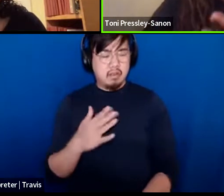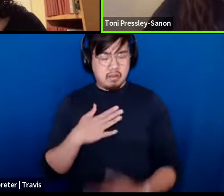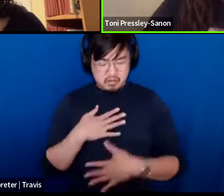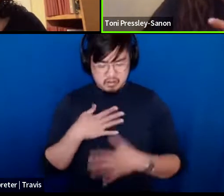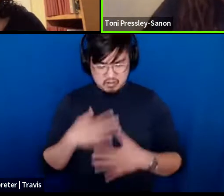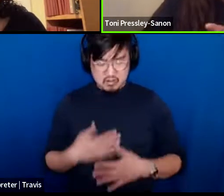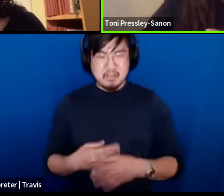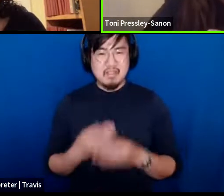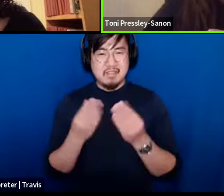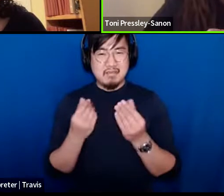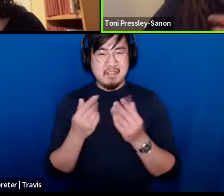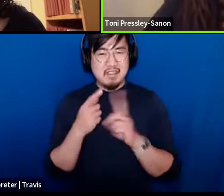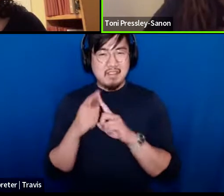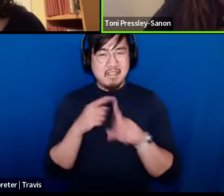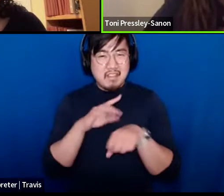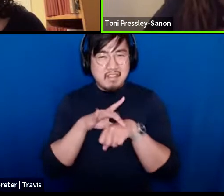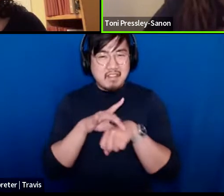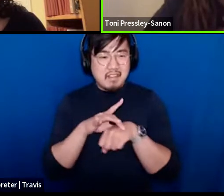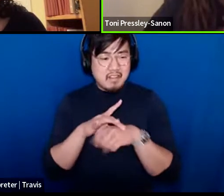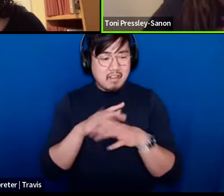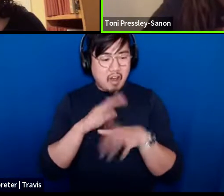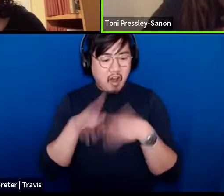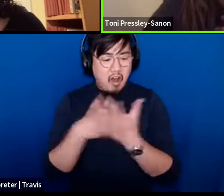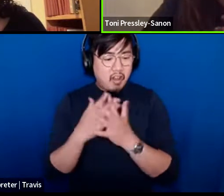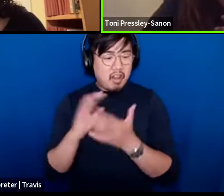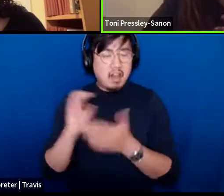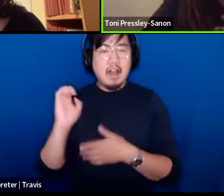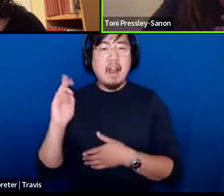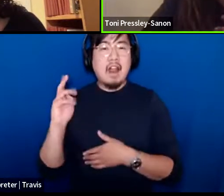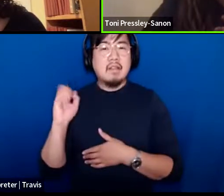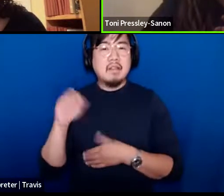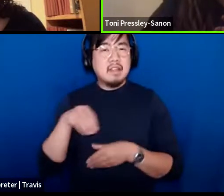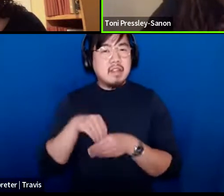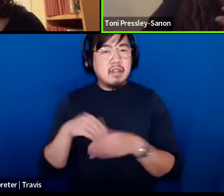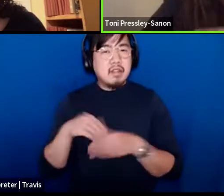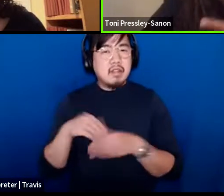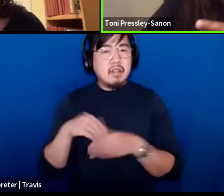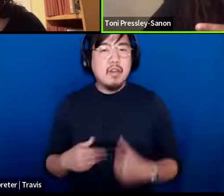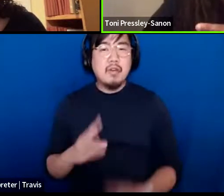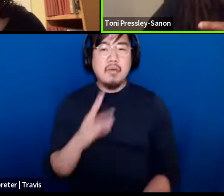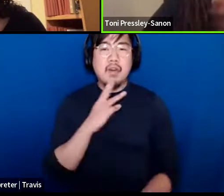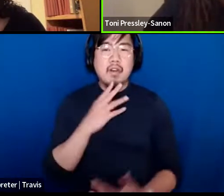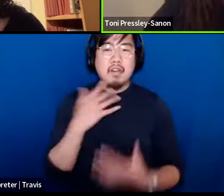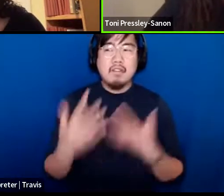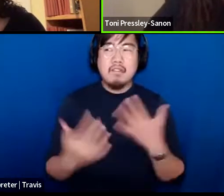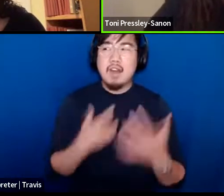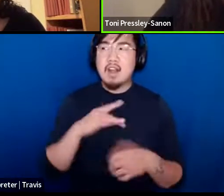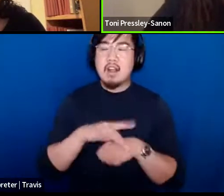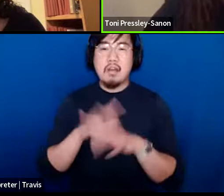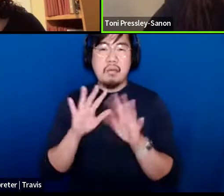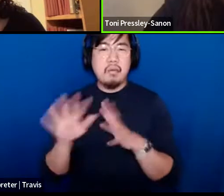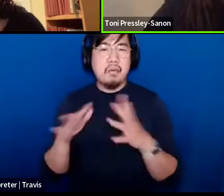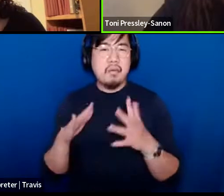in all of these different ways, I don't think that you can, there's no going back, right?